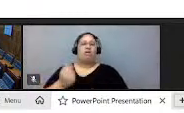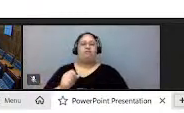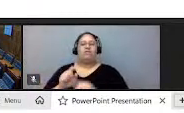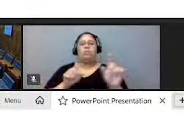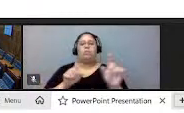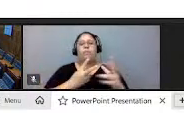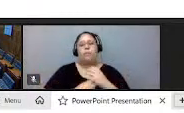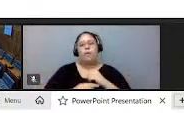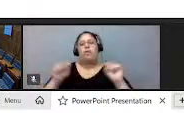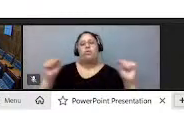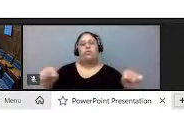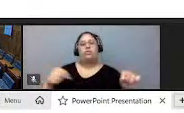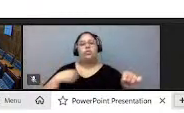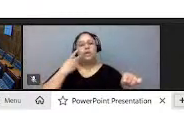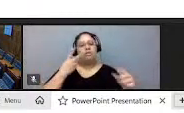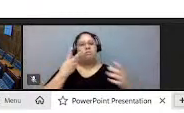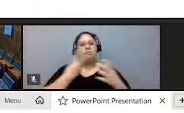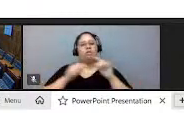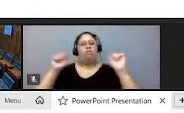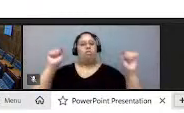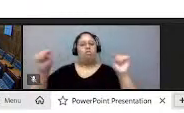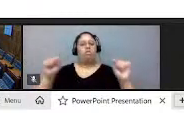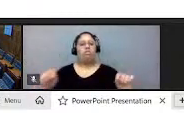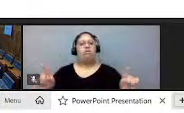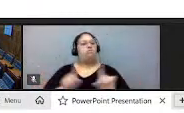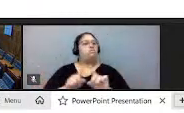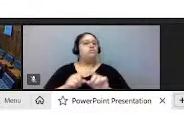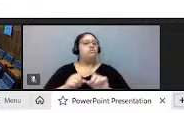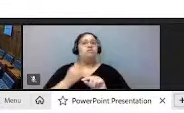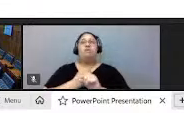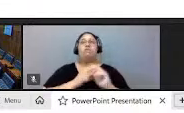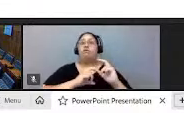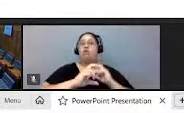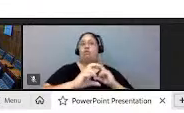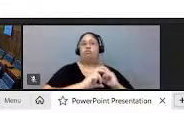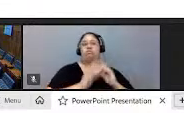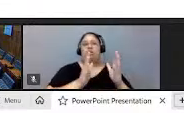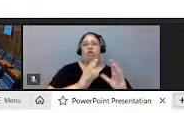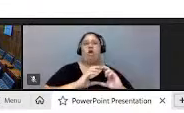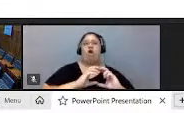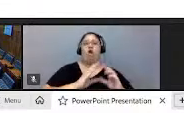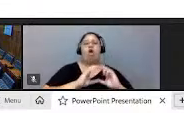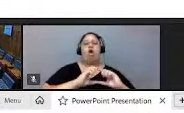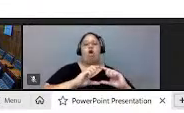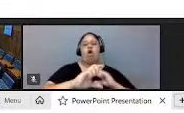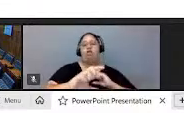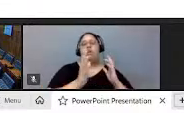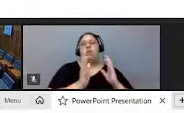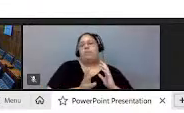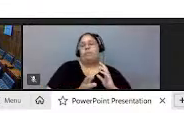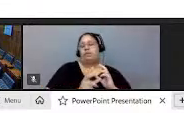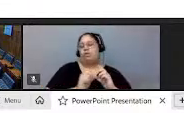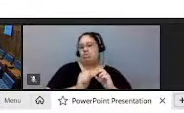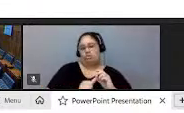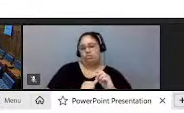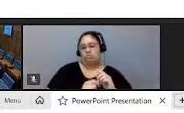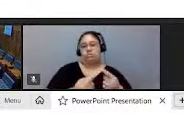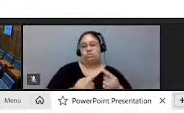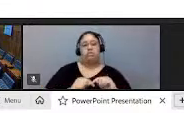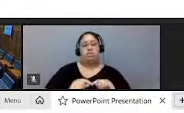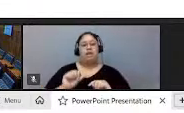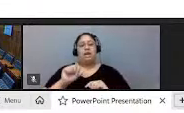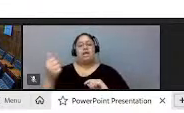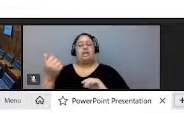ensure that we actually look at both facets thereof and not only on the containers um then just closing out then to the next